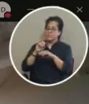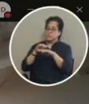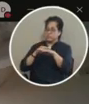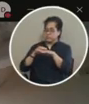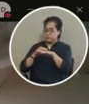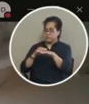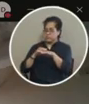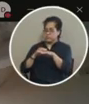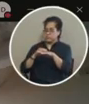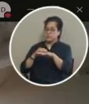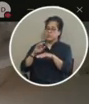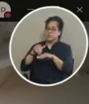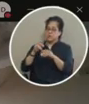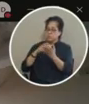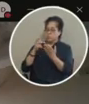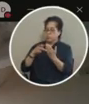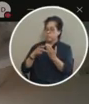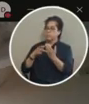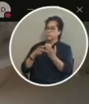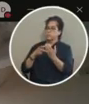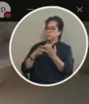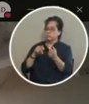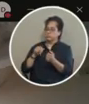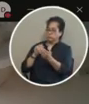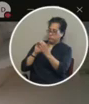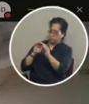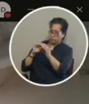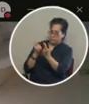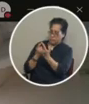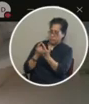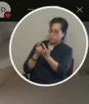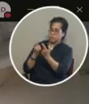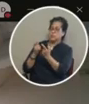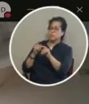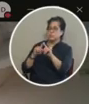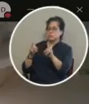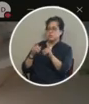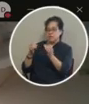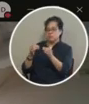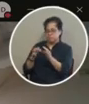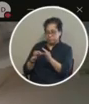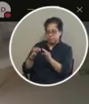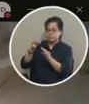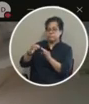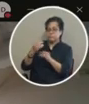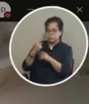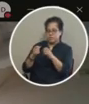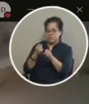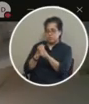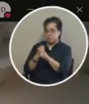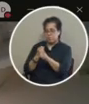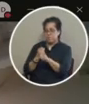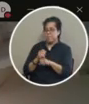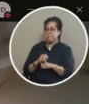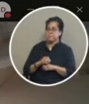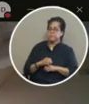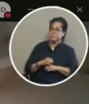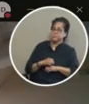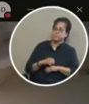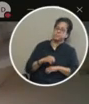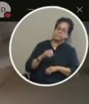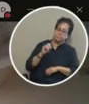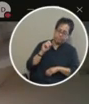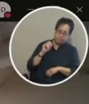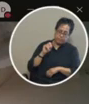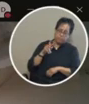that program, again, was taken and presented to council. It will just be pushed back 1 year as of now. And again,